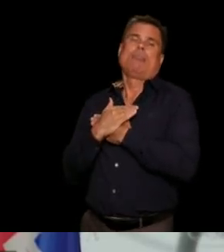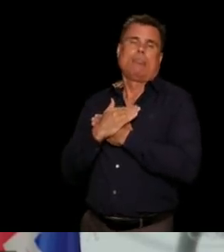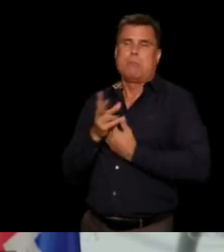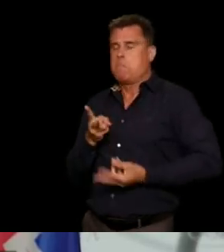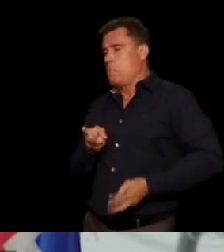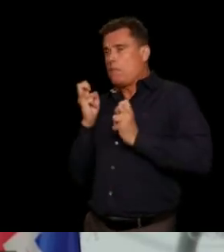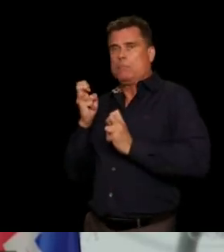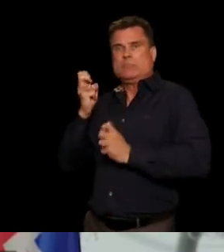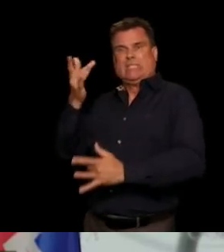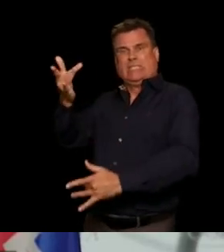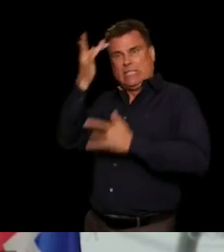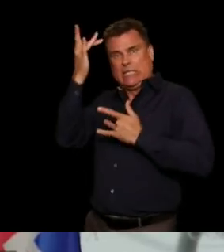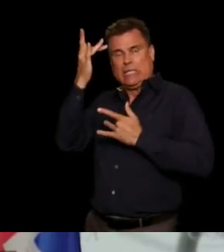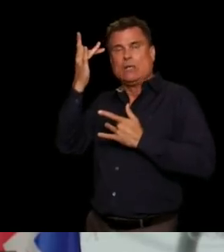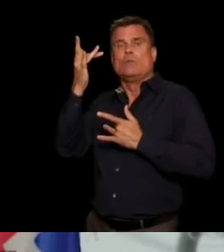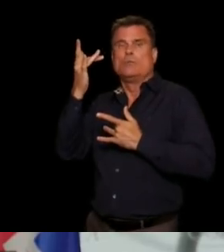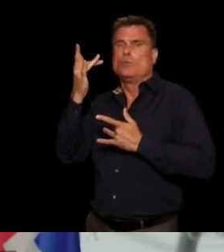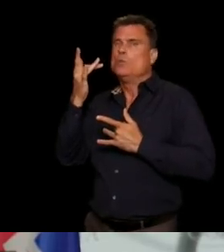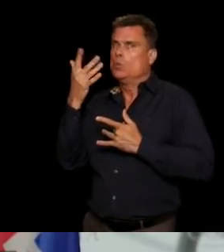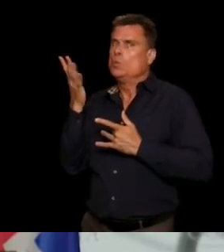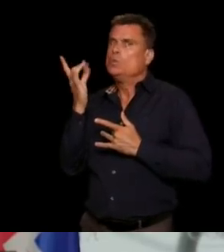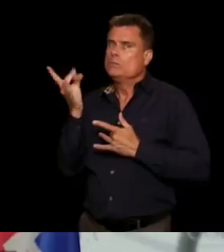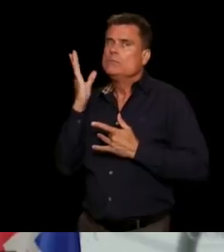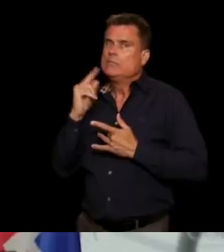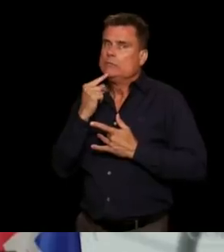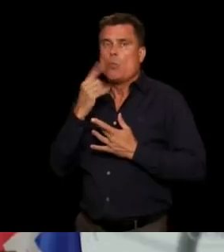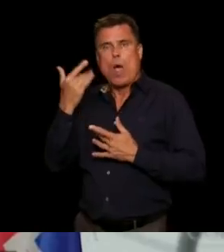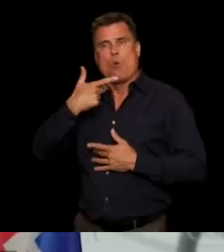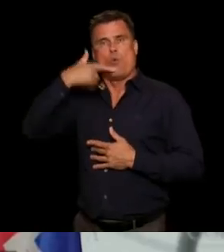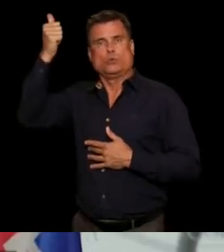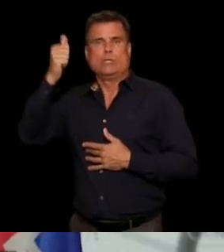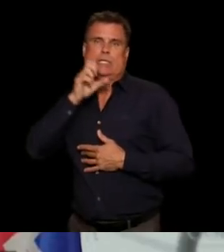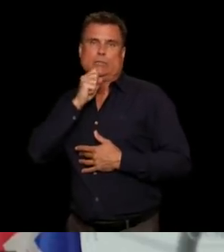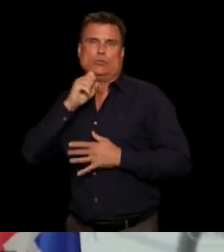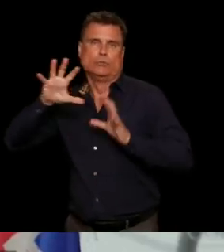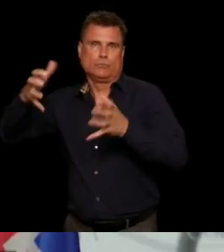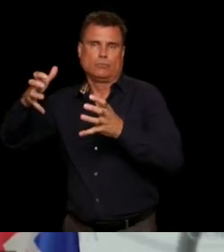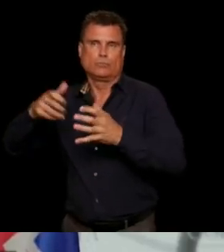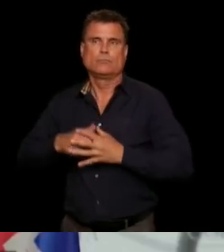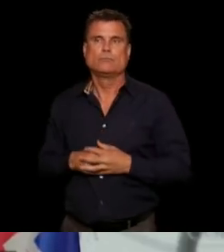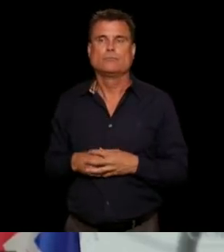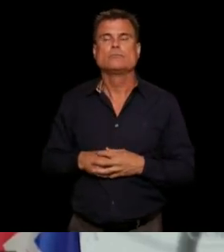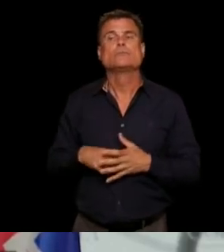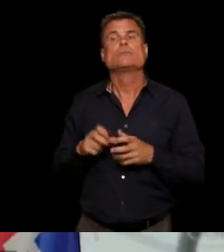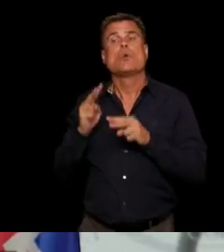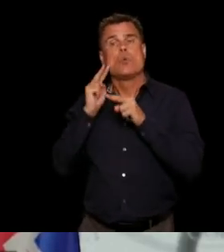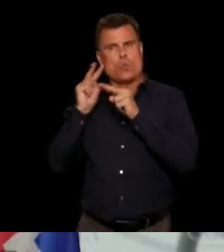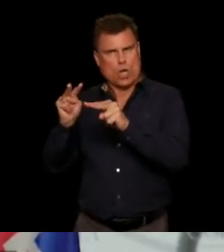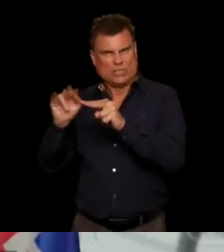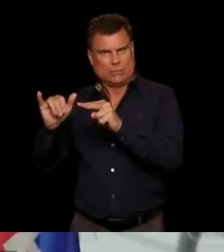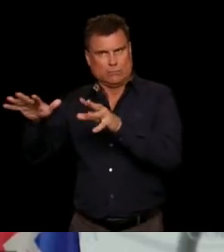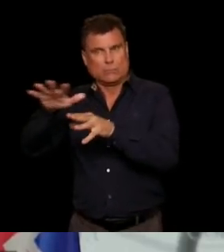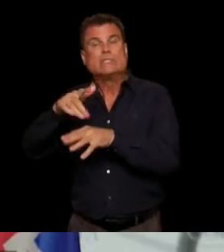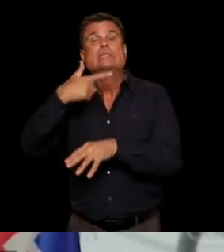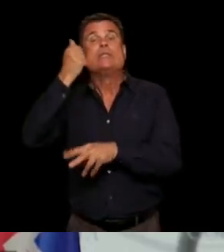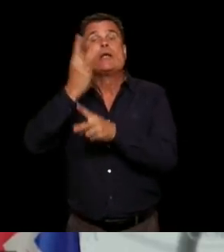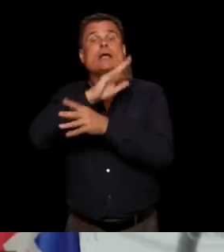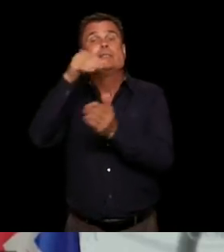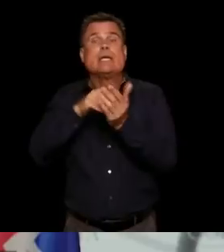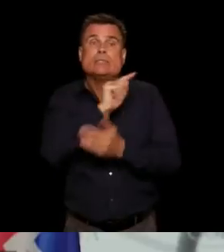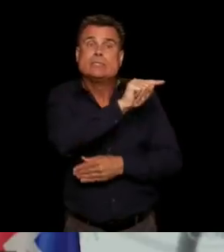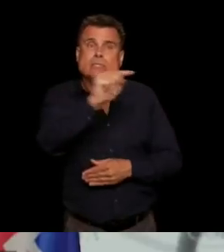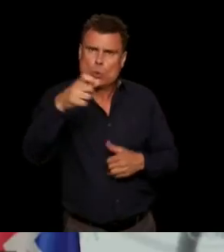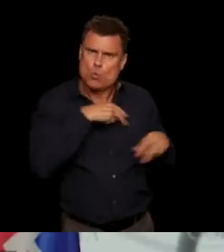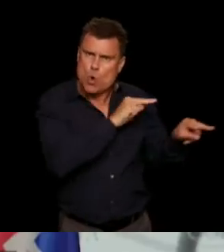course, reflect the vulnerability of this population to severe disease from COVID-19. The